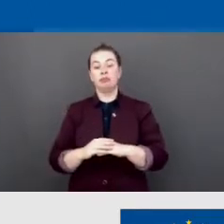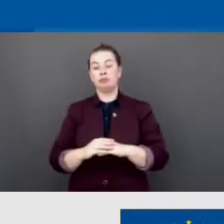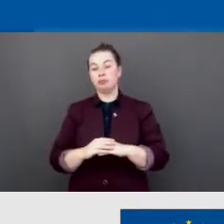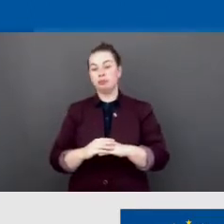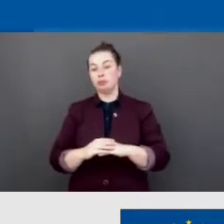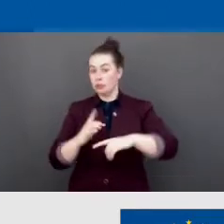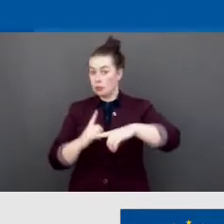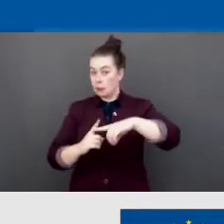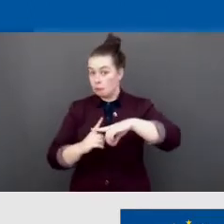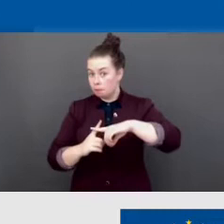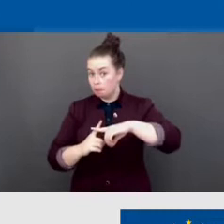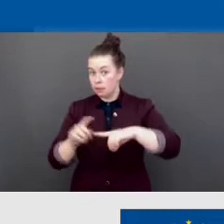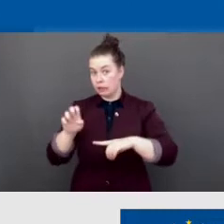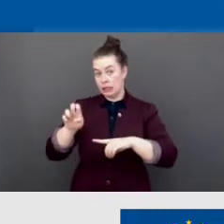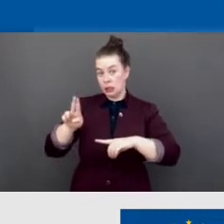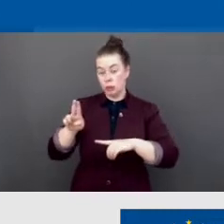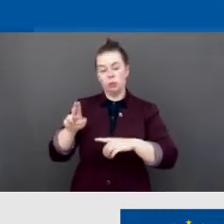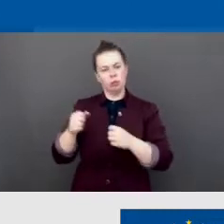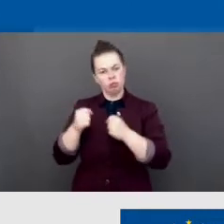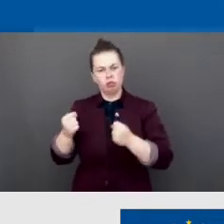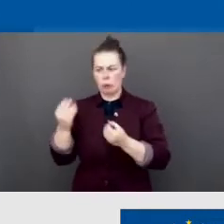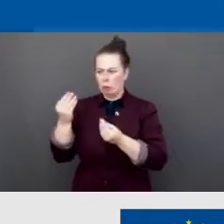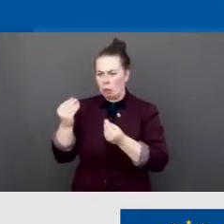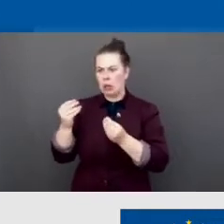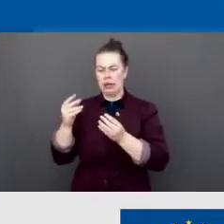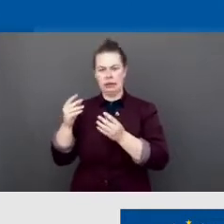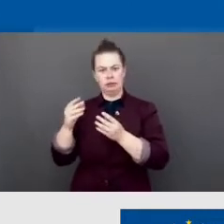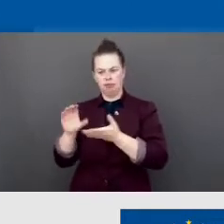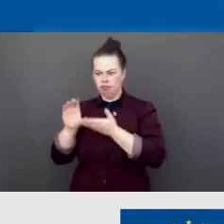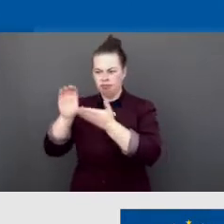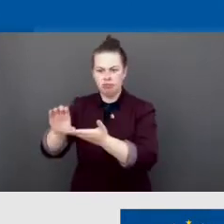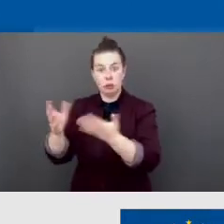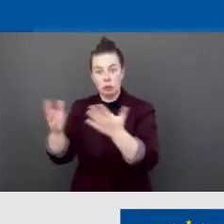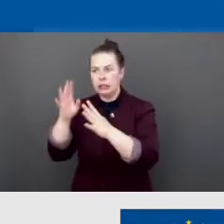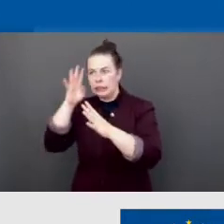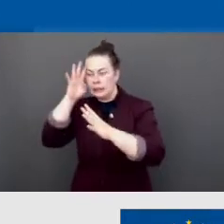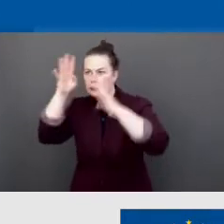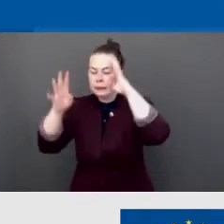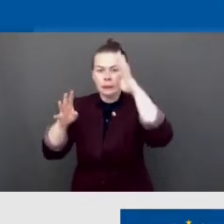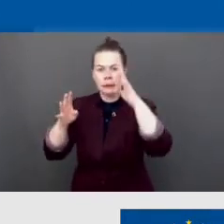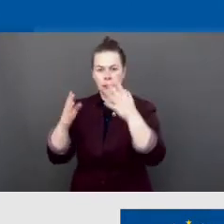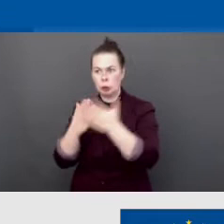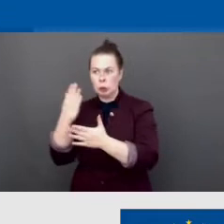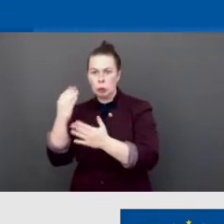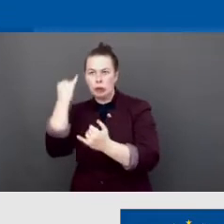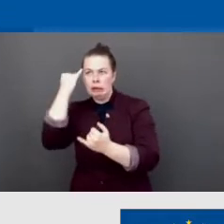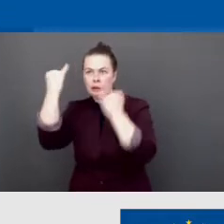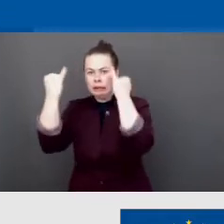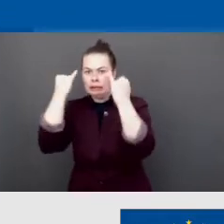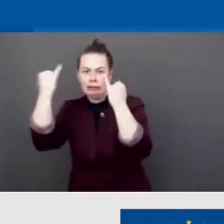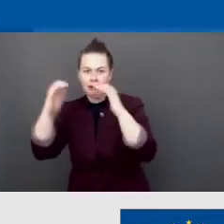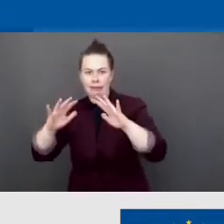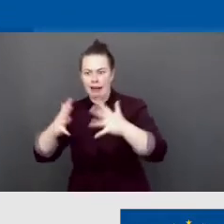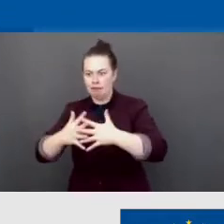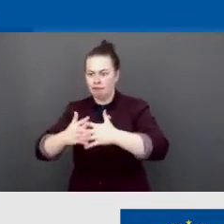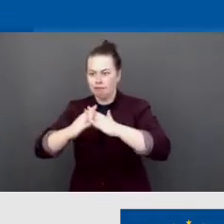Europe will be an active investor in new innovations and knowledge for establishing and